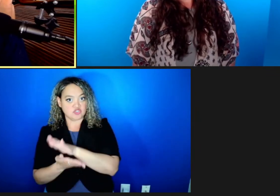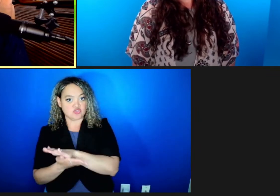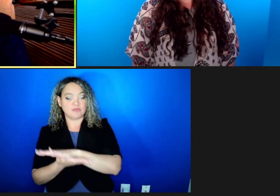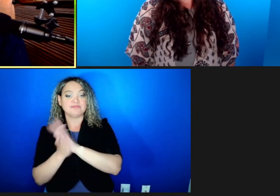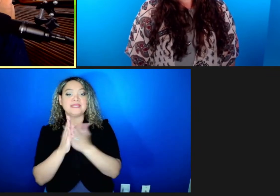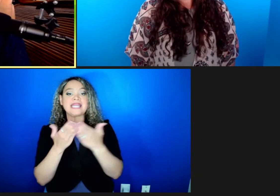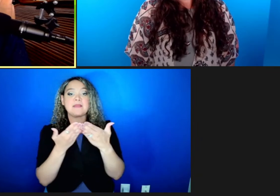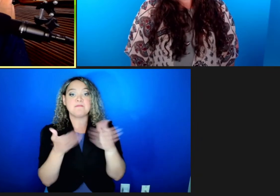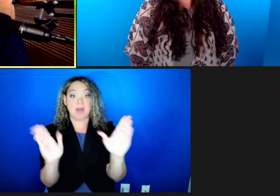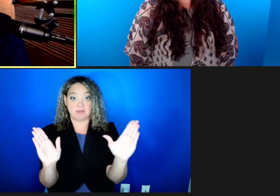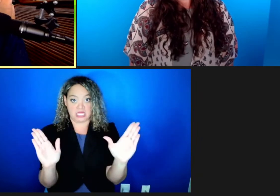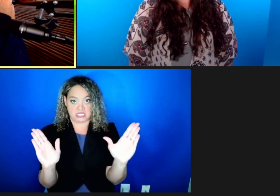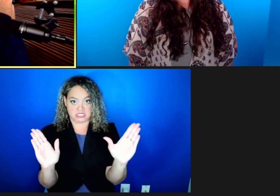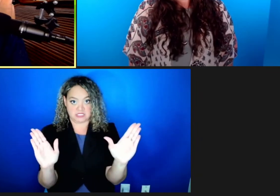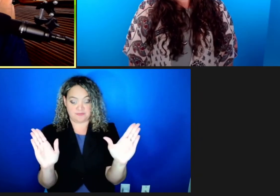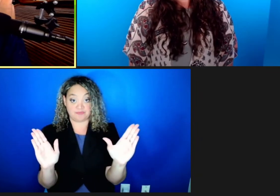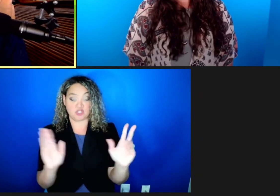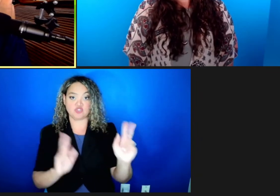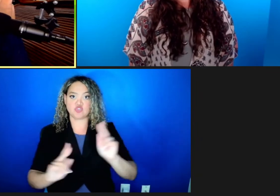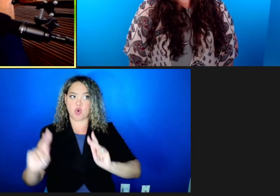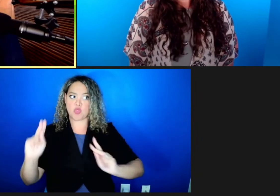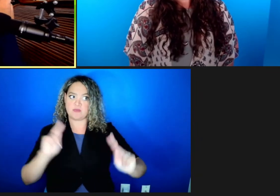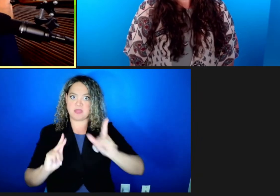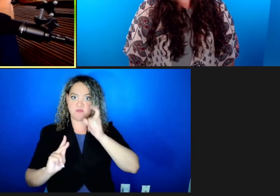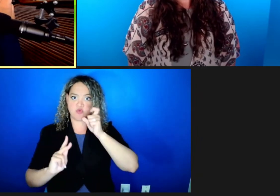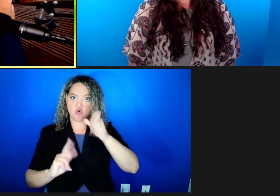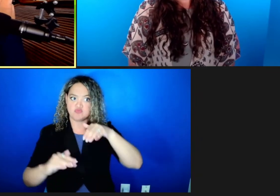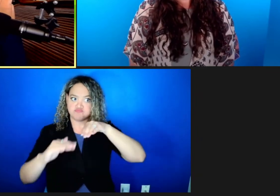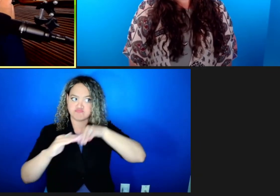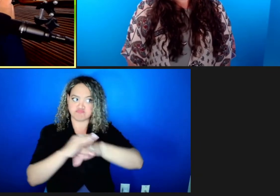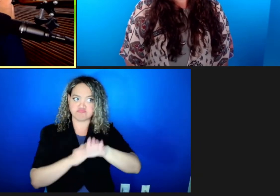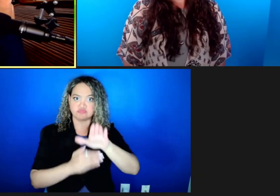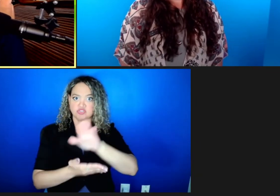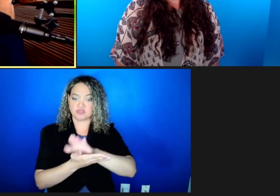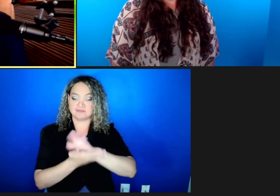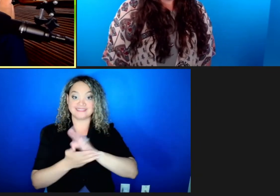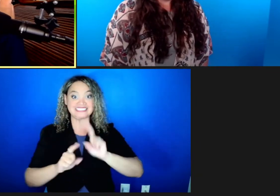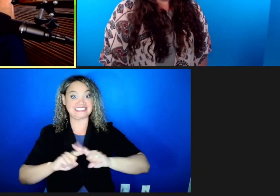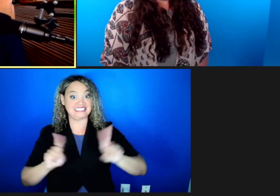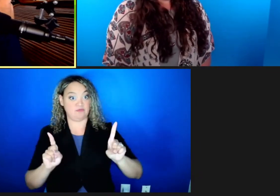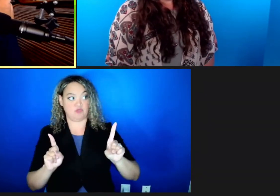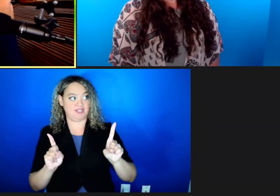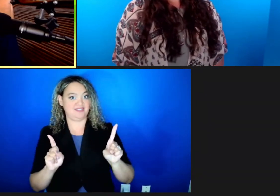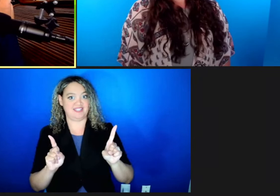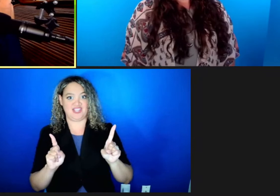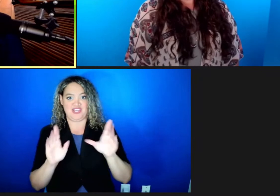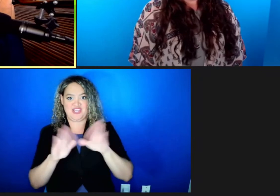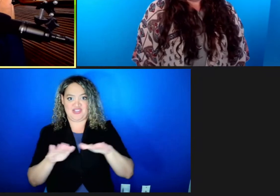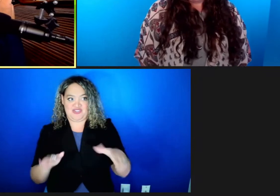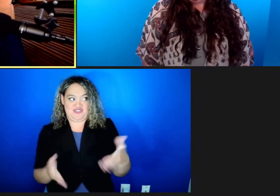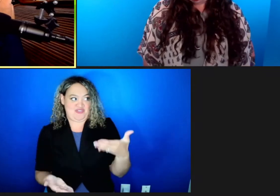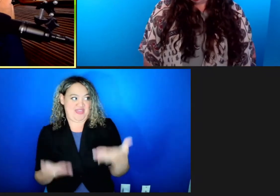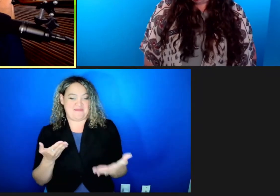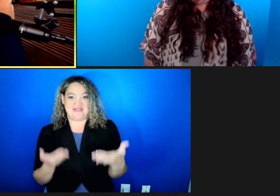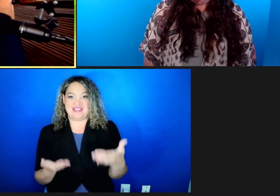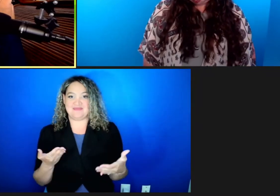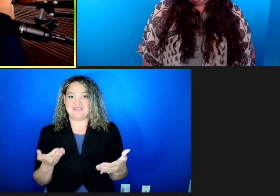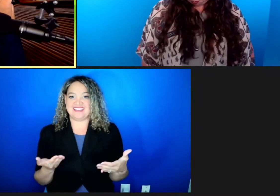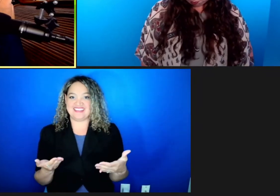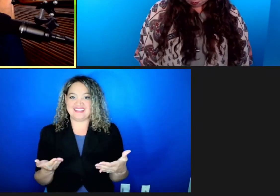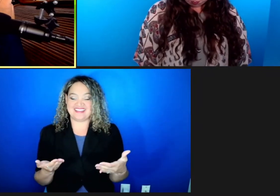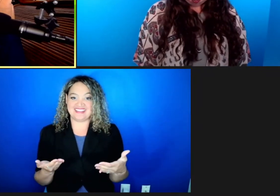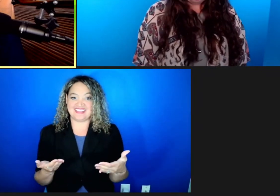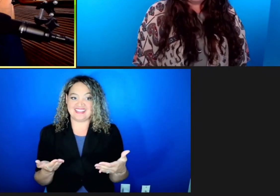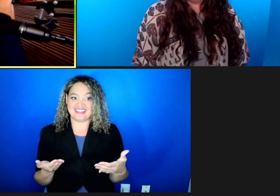the clientele was so different. And we were getting children that perhaps weren't